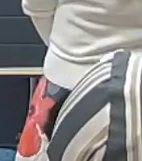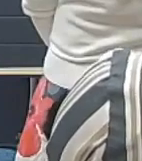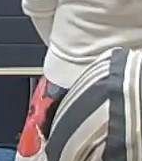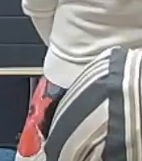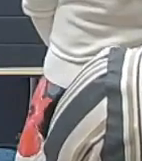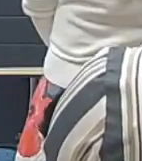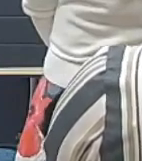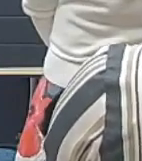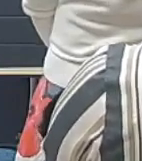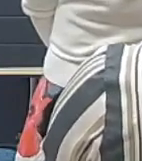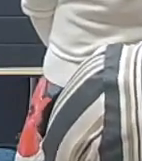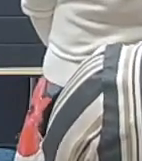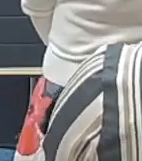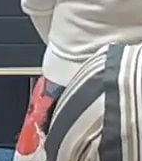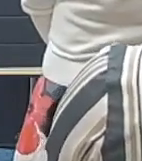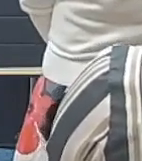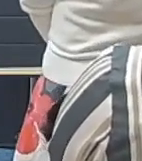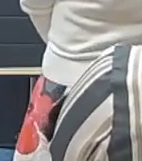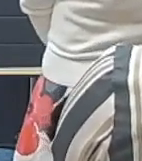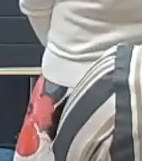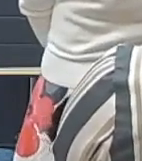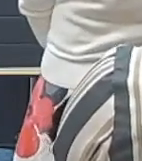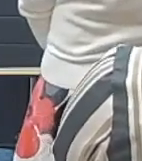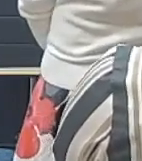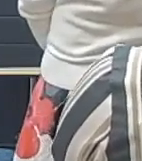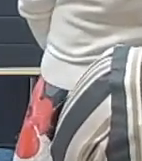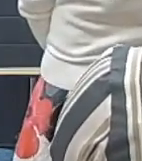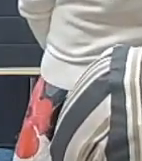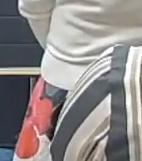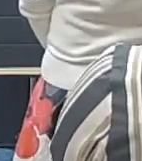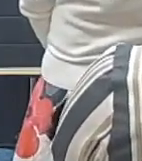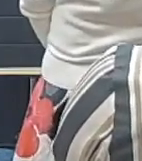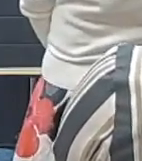Amen. Manuela, you can kneel down. We're going to pray for you.